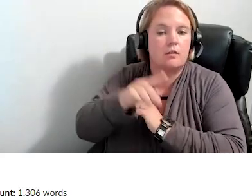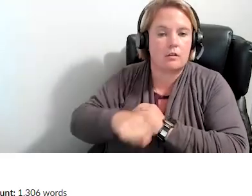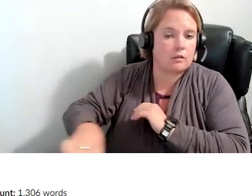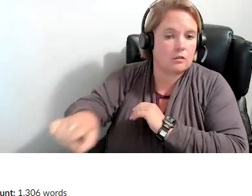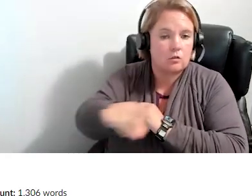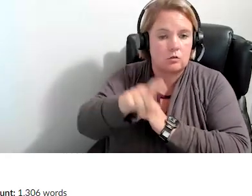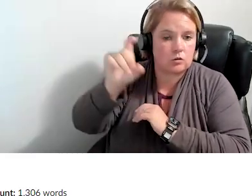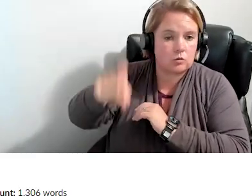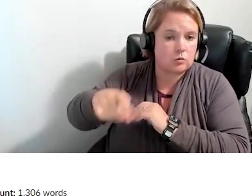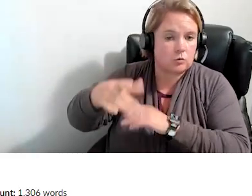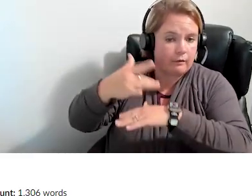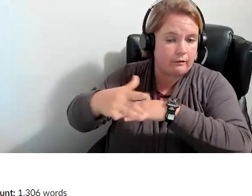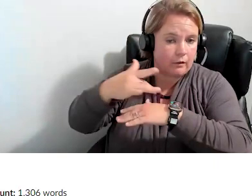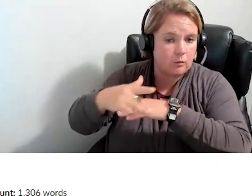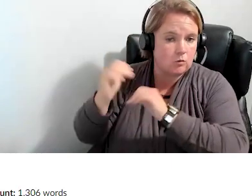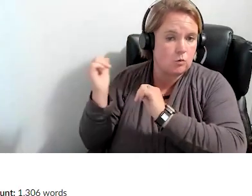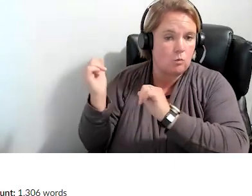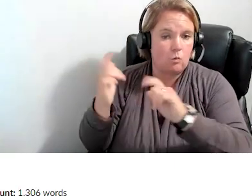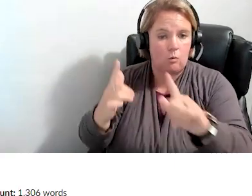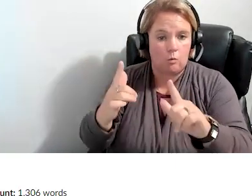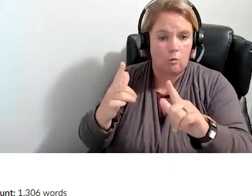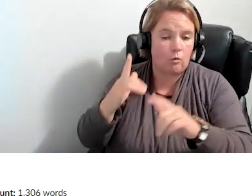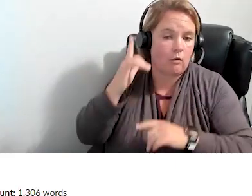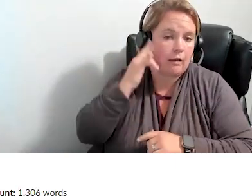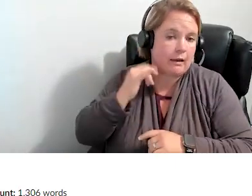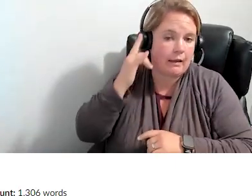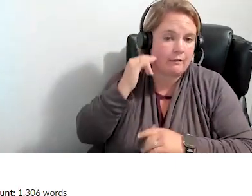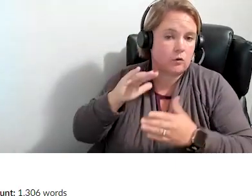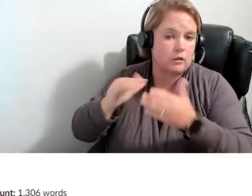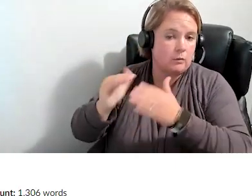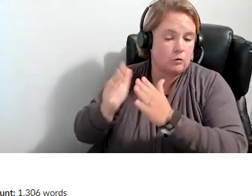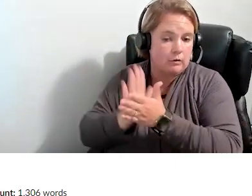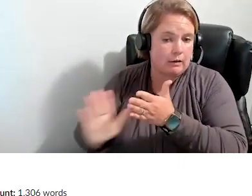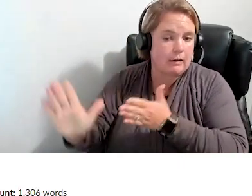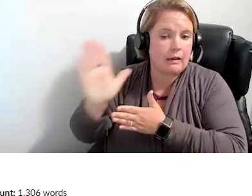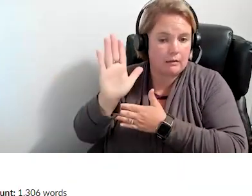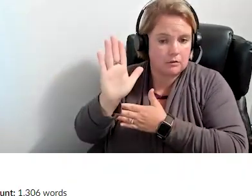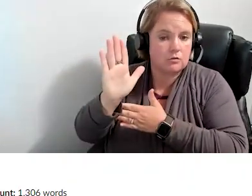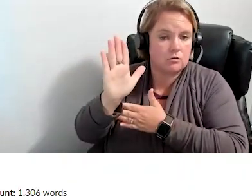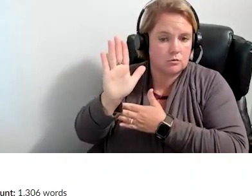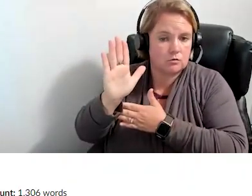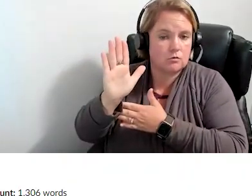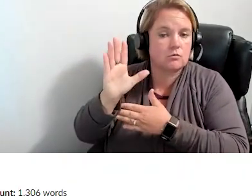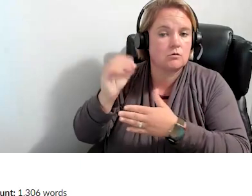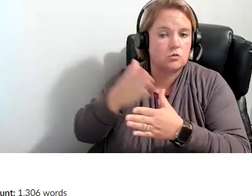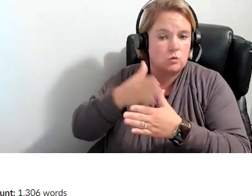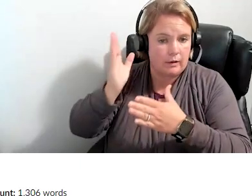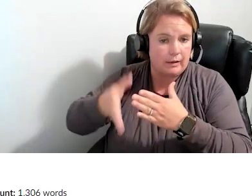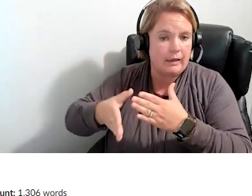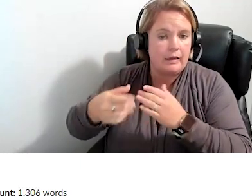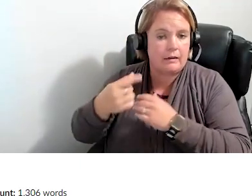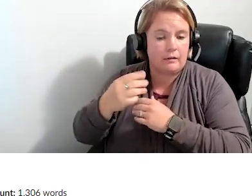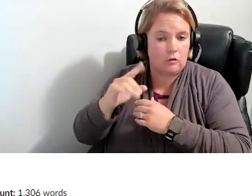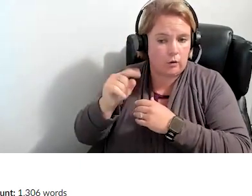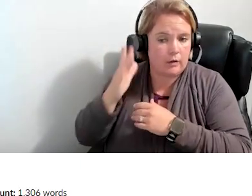supposed to be made available to all California Community College faculty. So at the end of the term of the